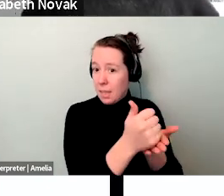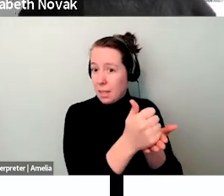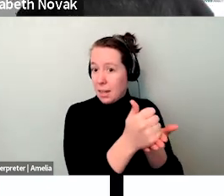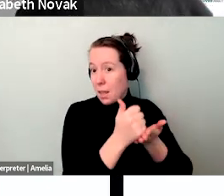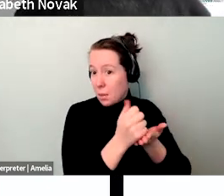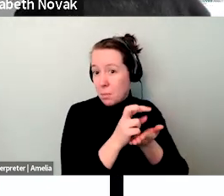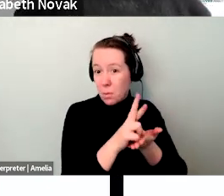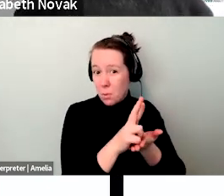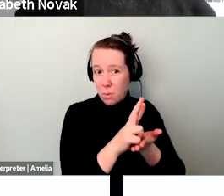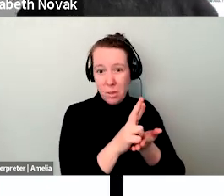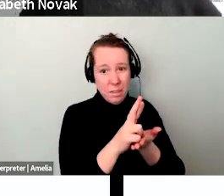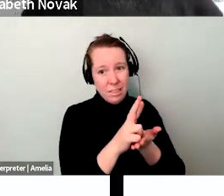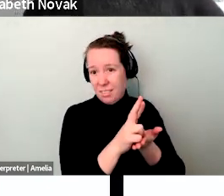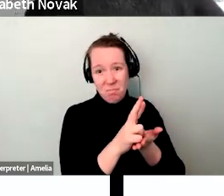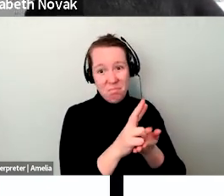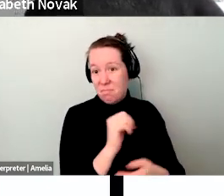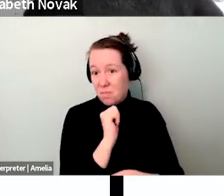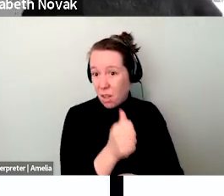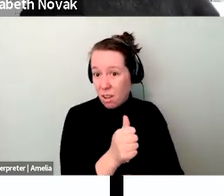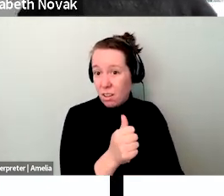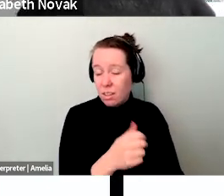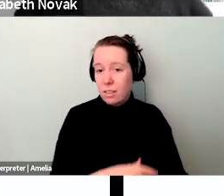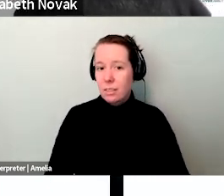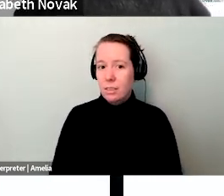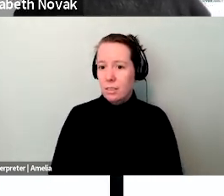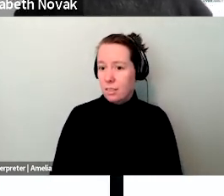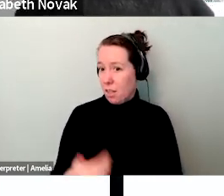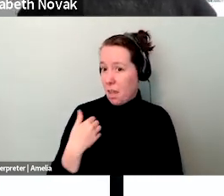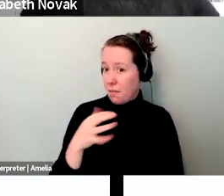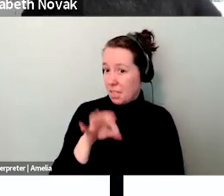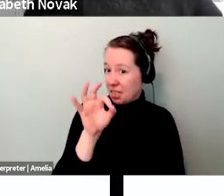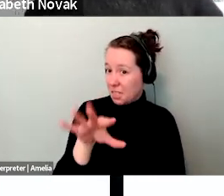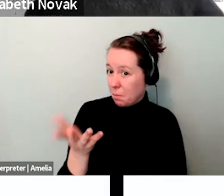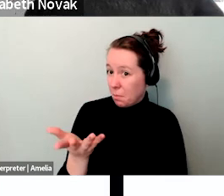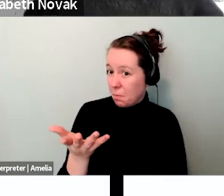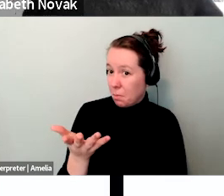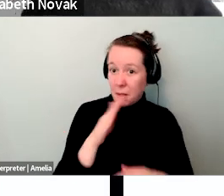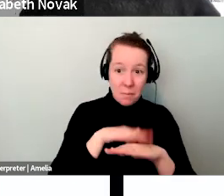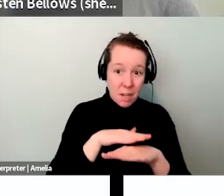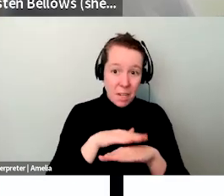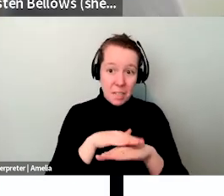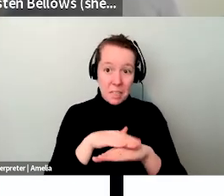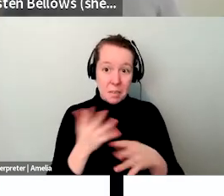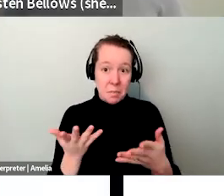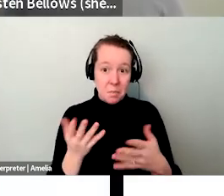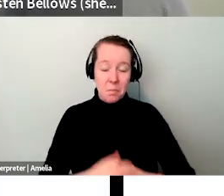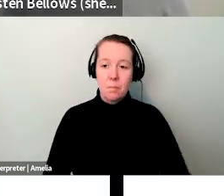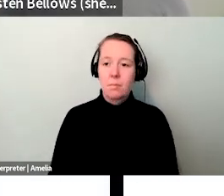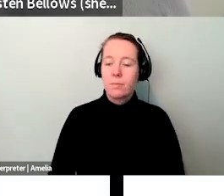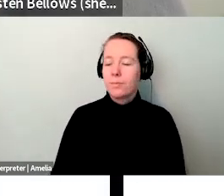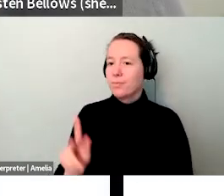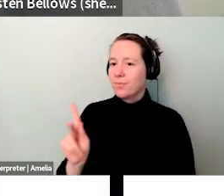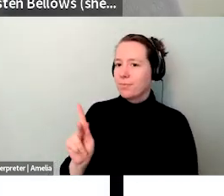search. What kind of practical tips, if any, advice you can offer about that?